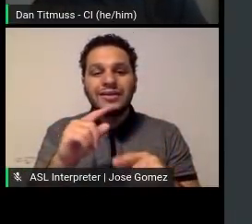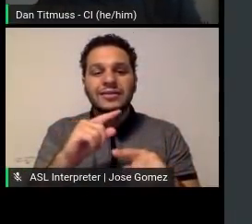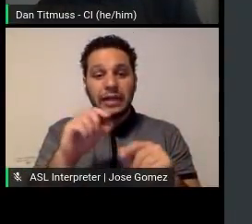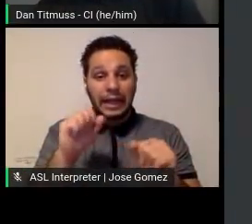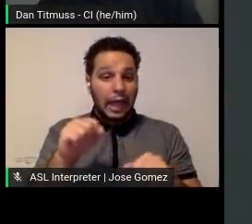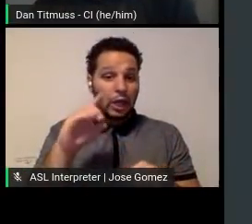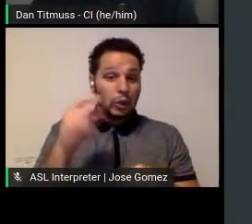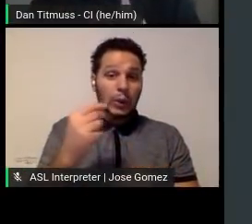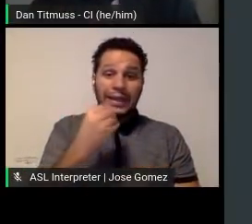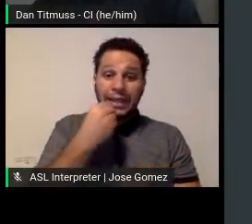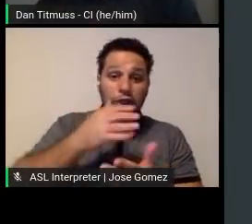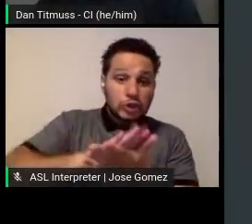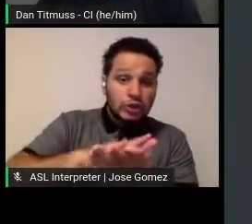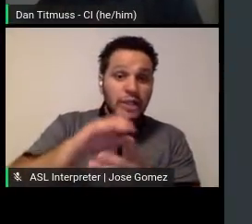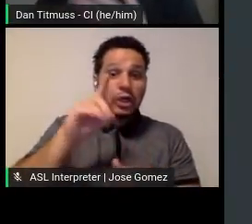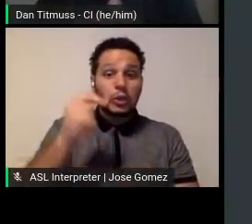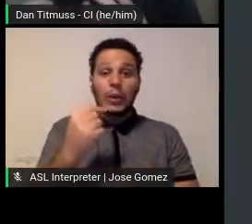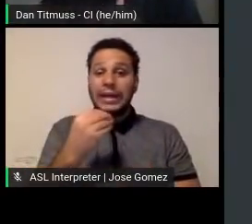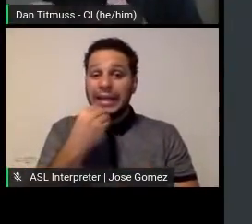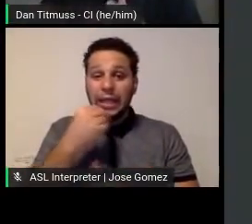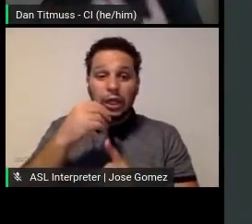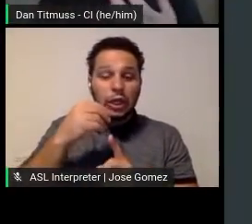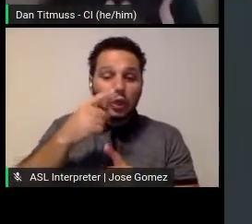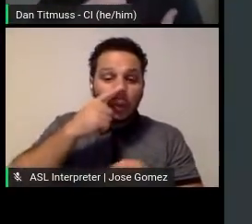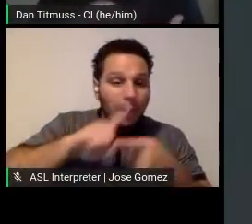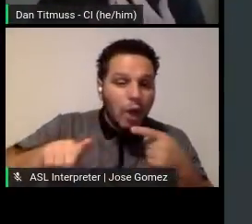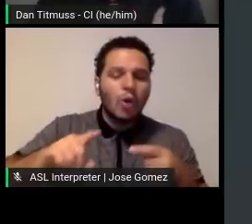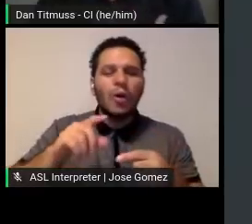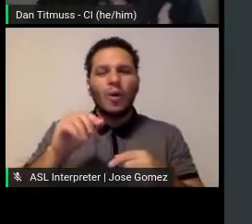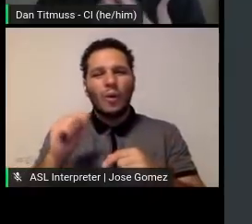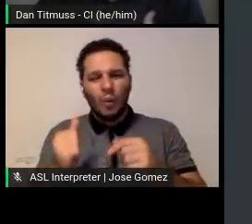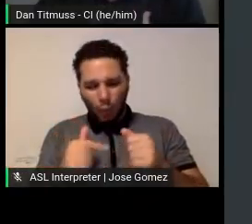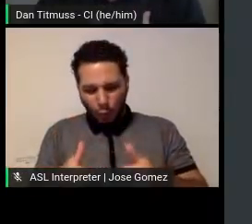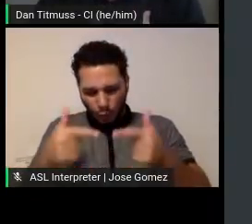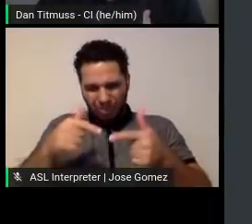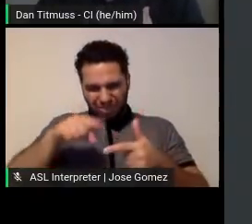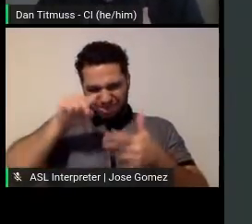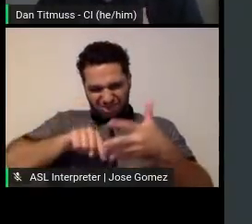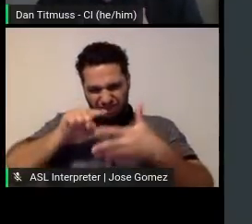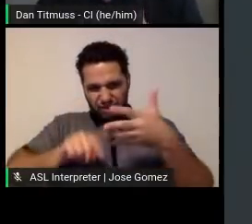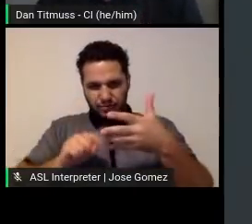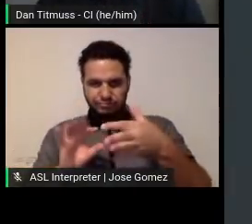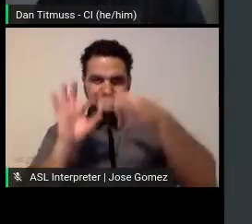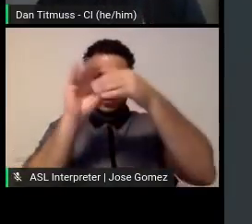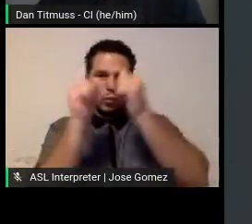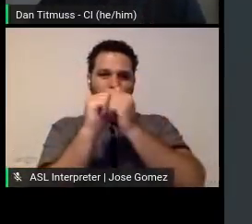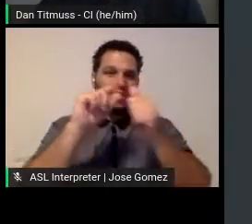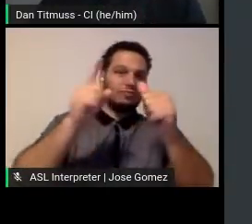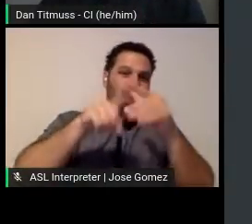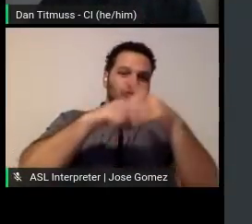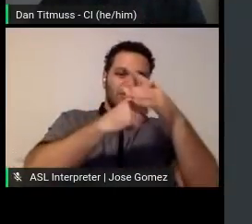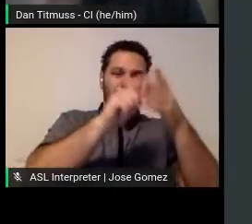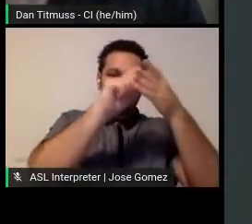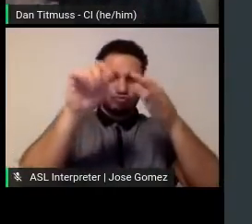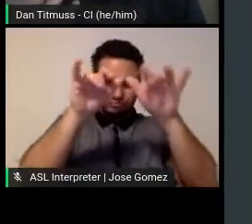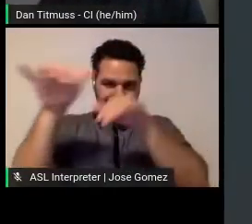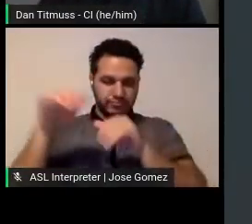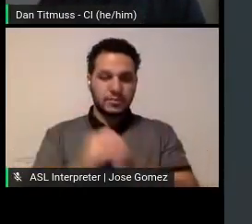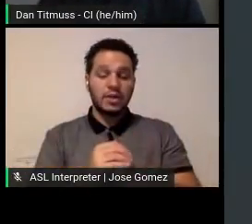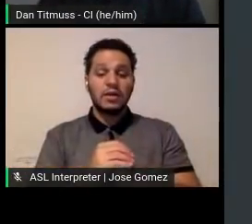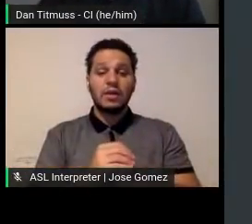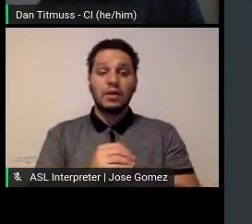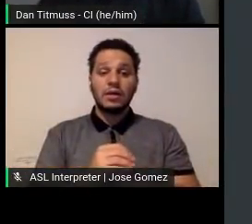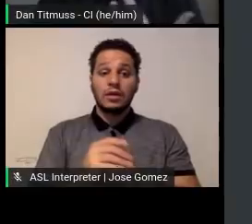can dogs eat cheese? Can dogs eat tomatoes? All those are relevant to that original search term that they were searching for. Having owned a dog that is like less